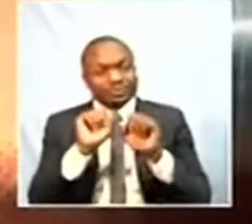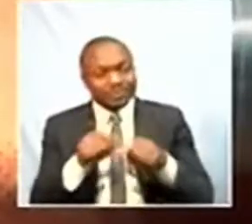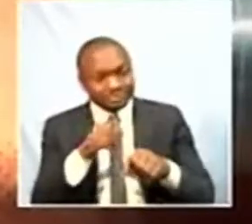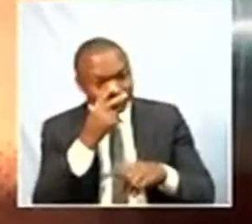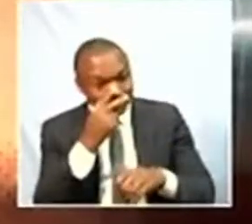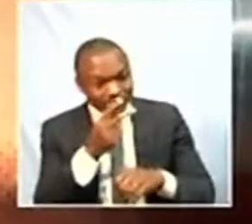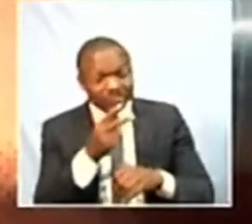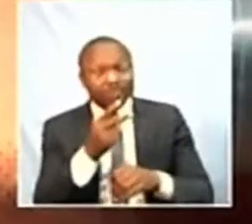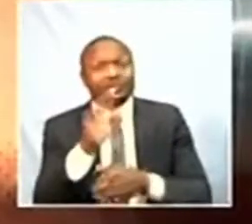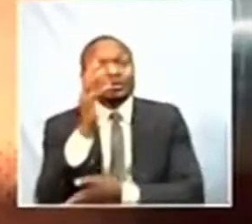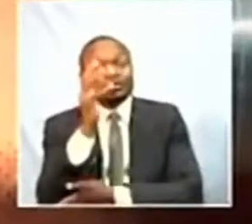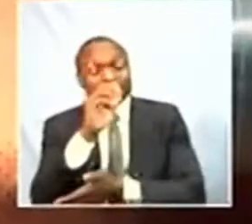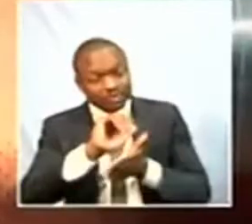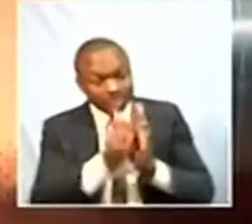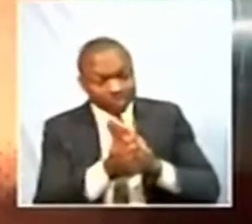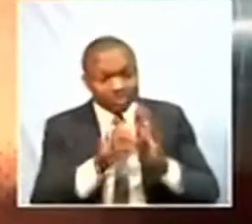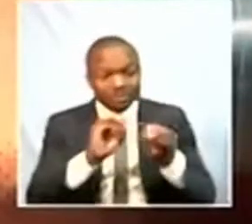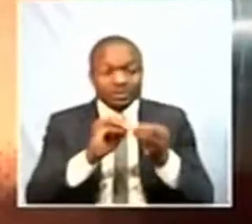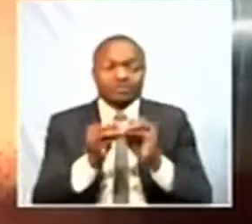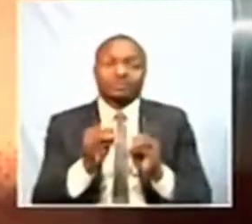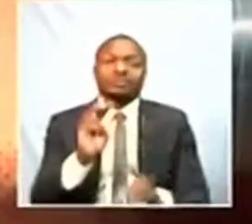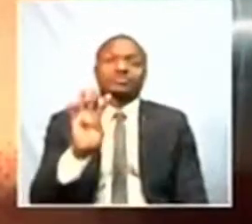the Forest Act number 4